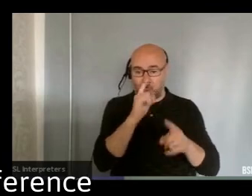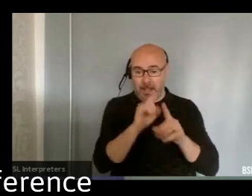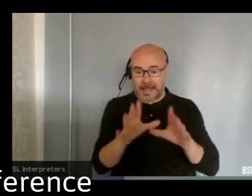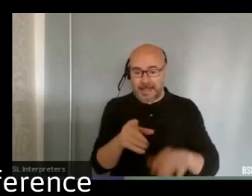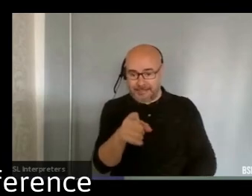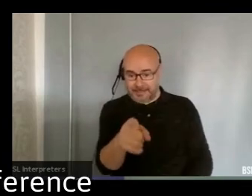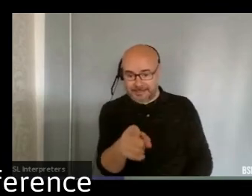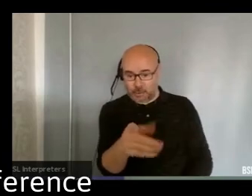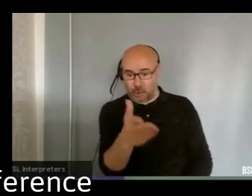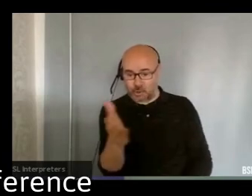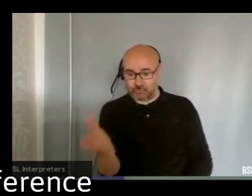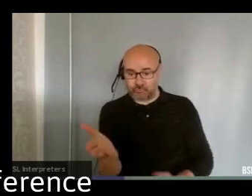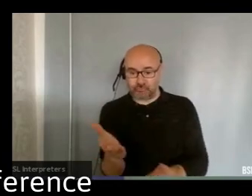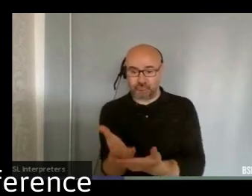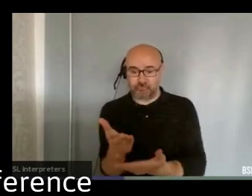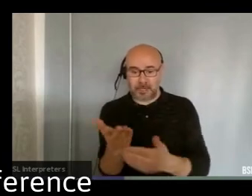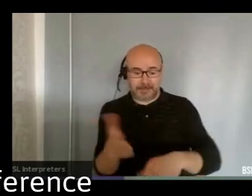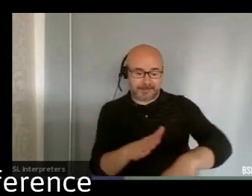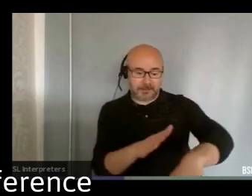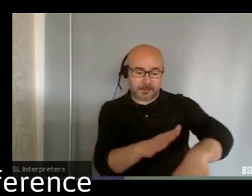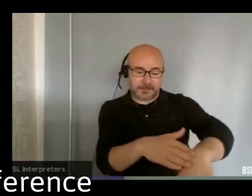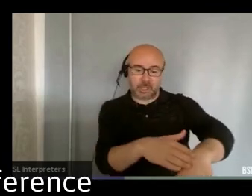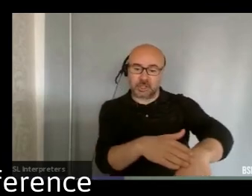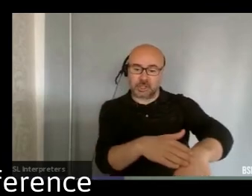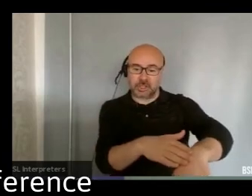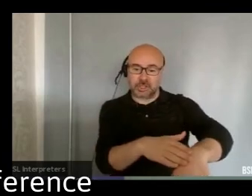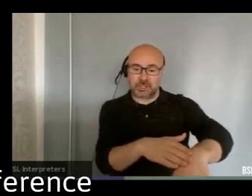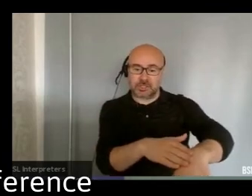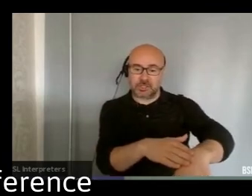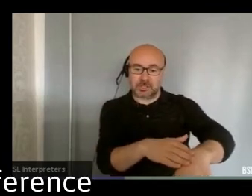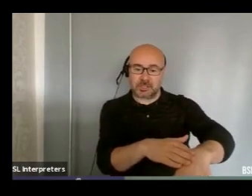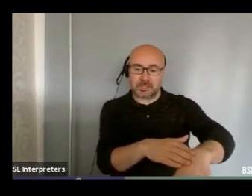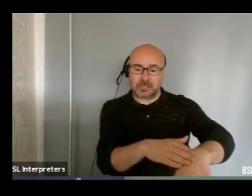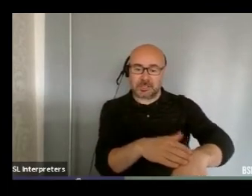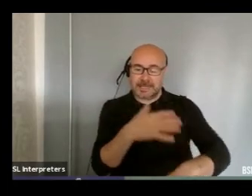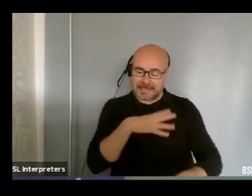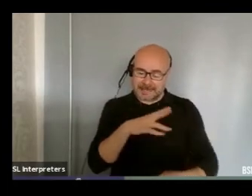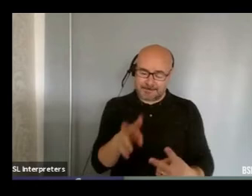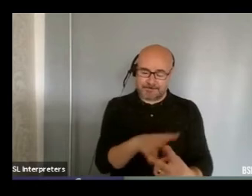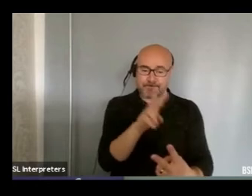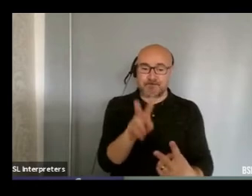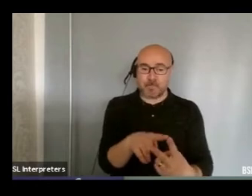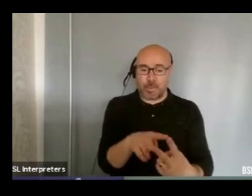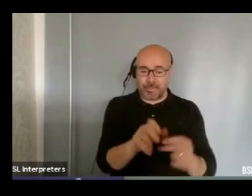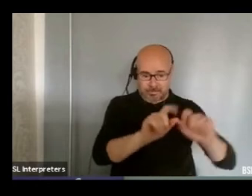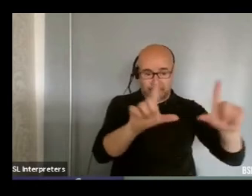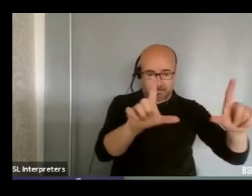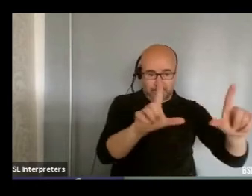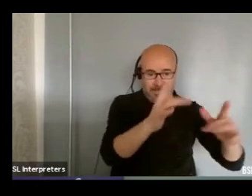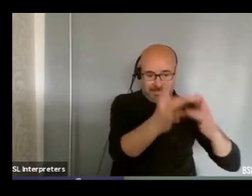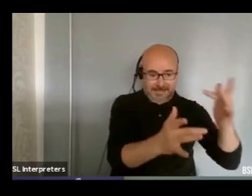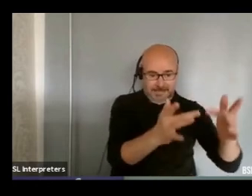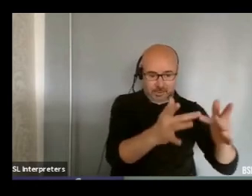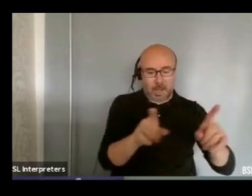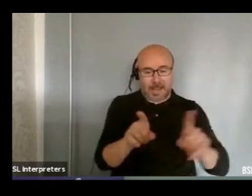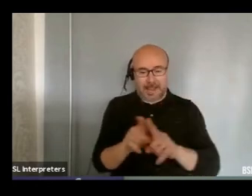care, touching patients and making a difference in the way that we interact with them. It's both, and we really need to not forget this